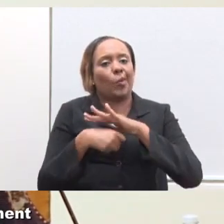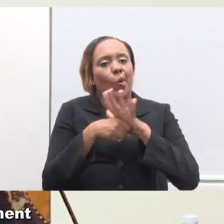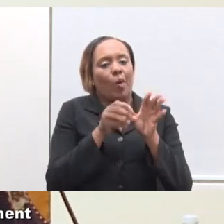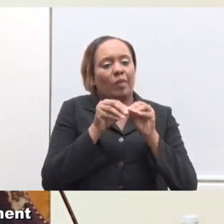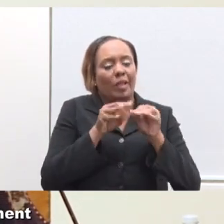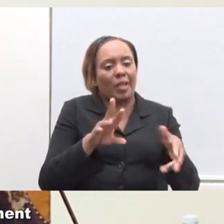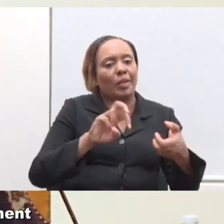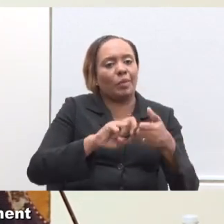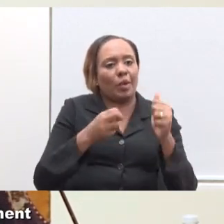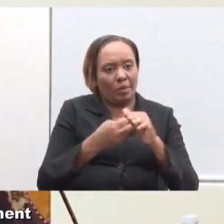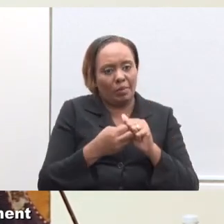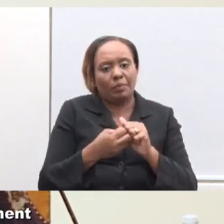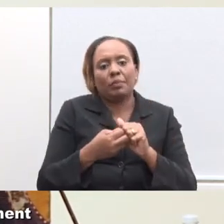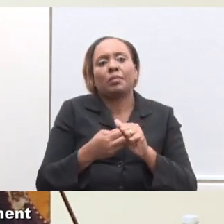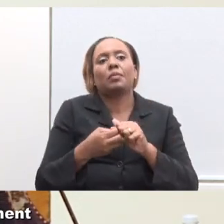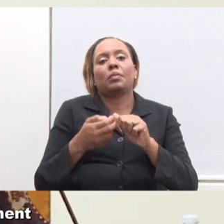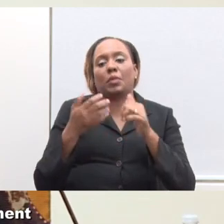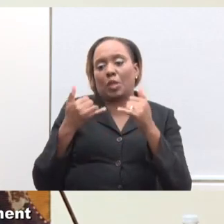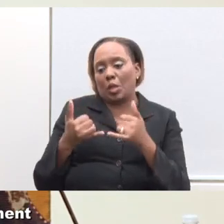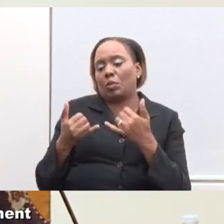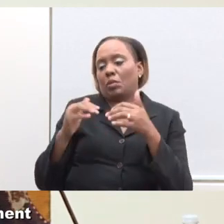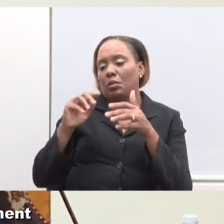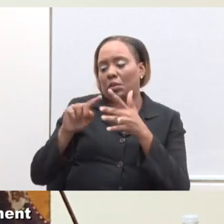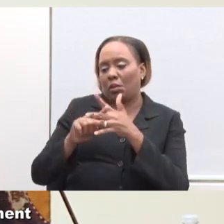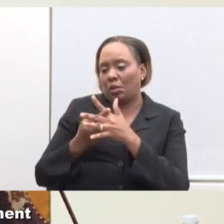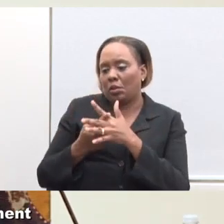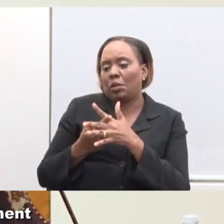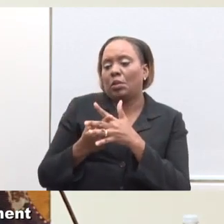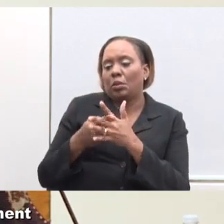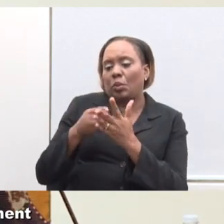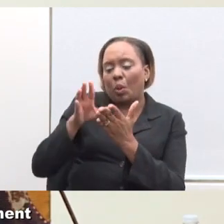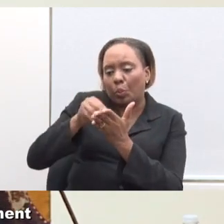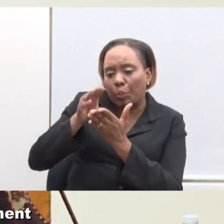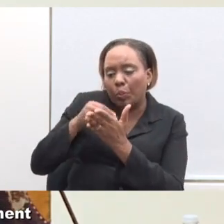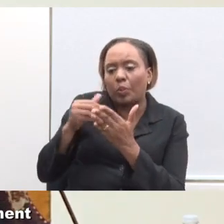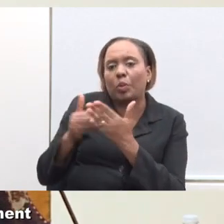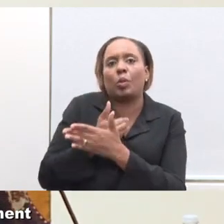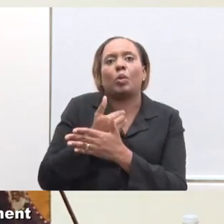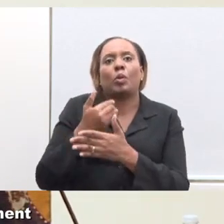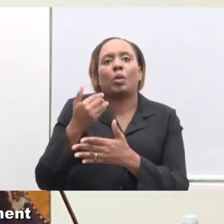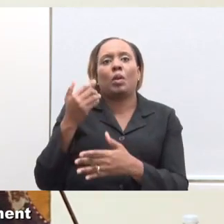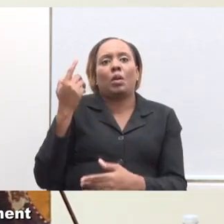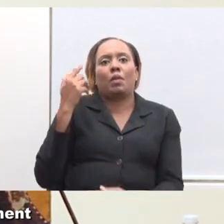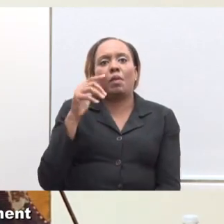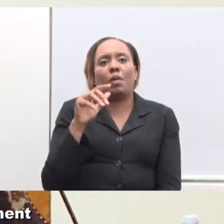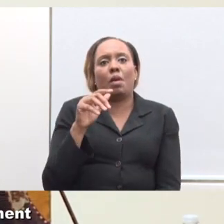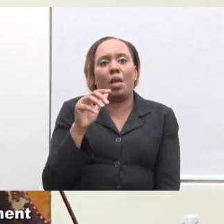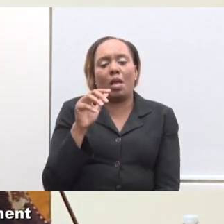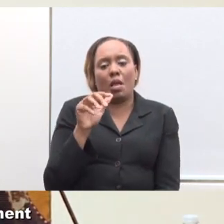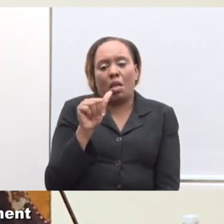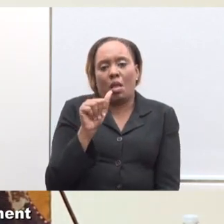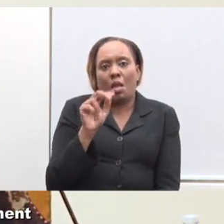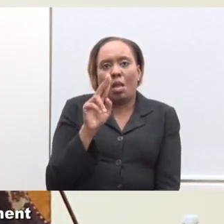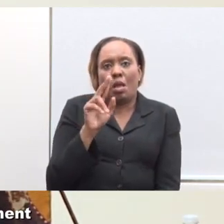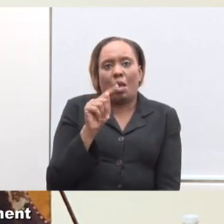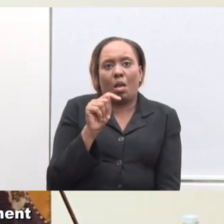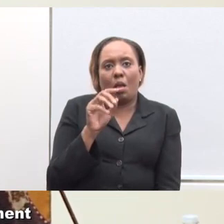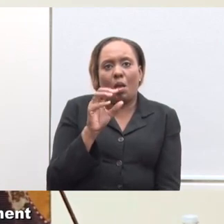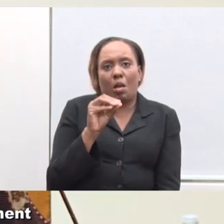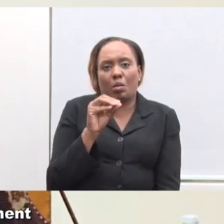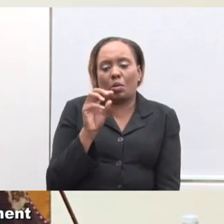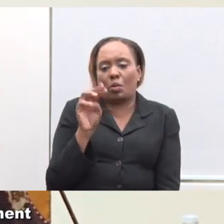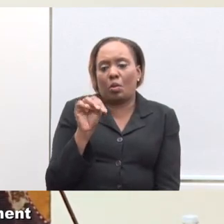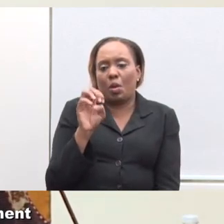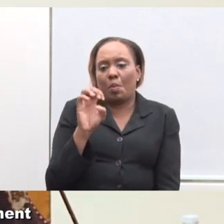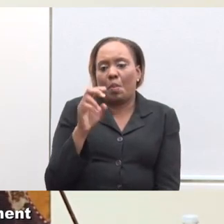now also be to start the transitioning of our auto mechanics from residential areas into clustered